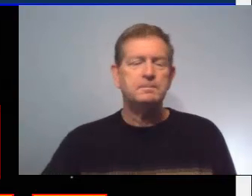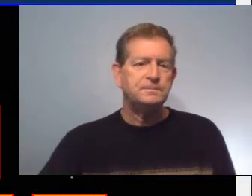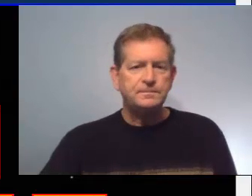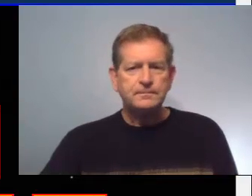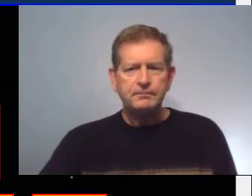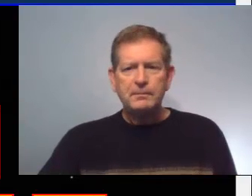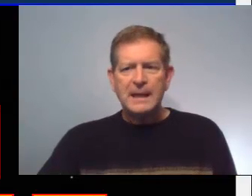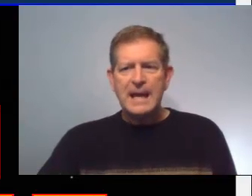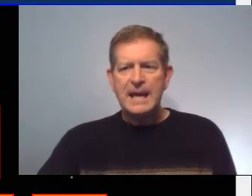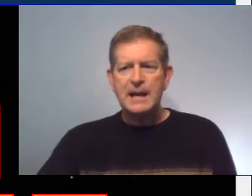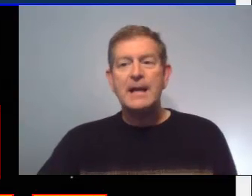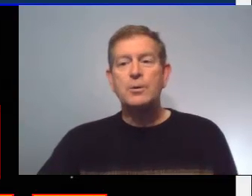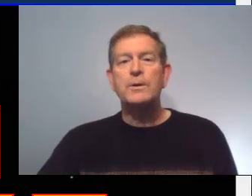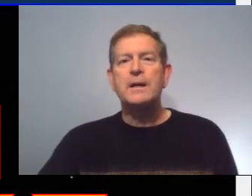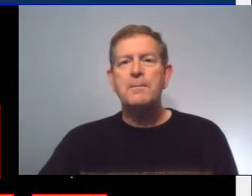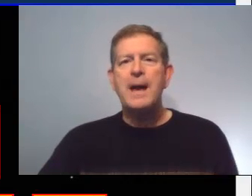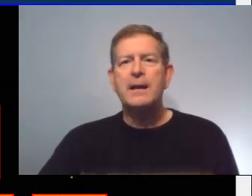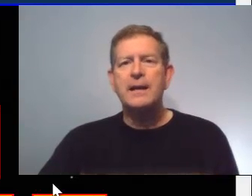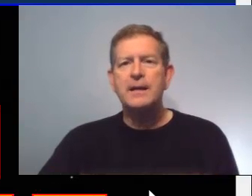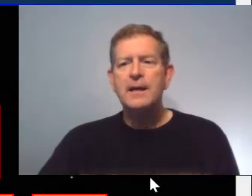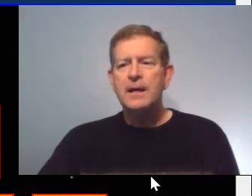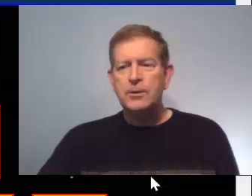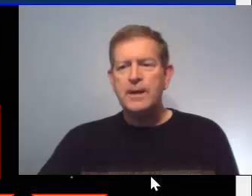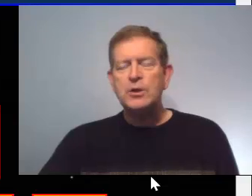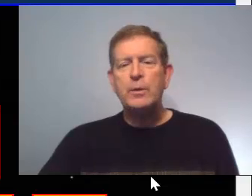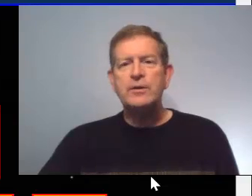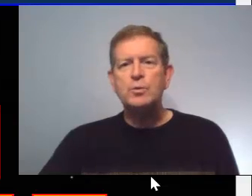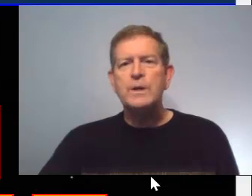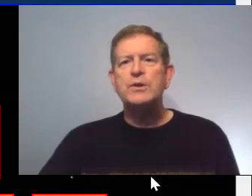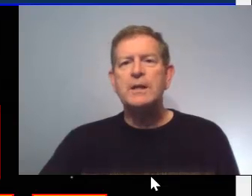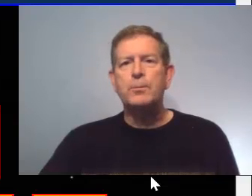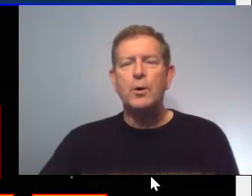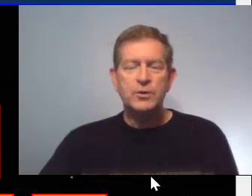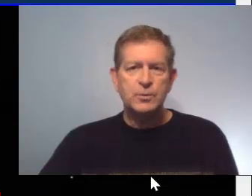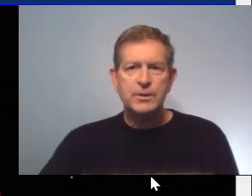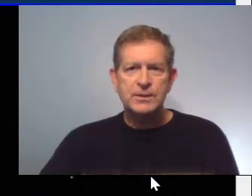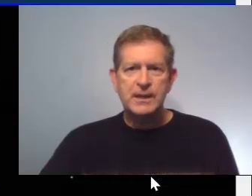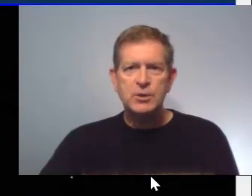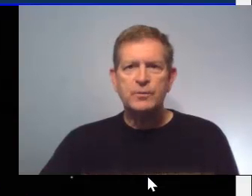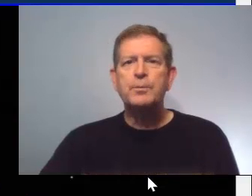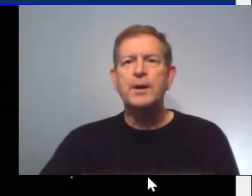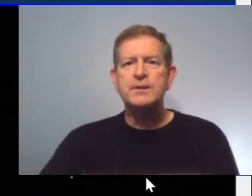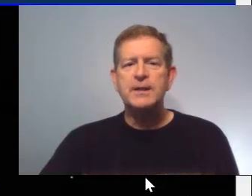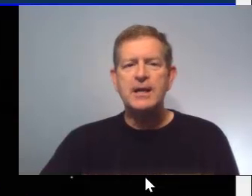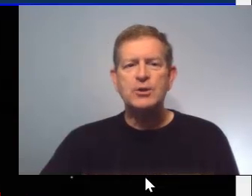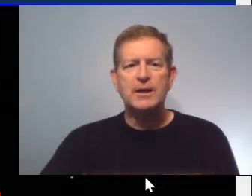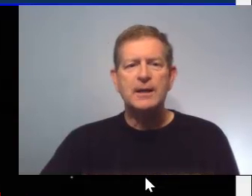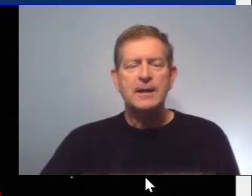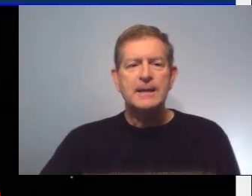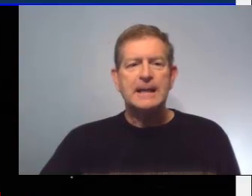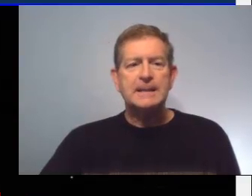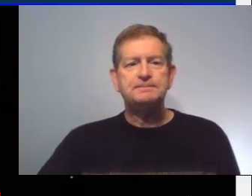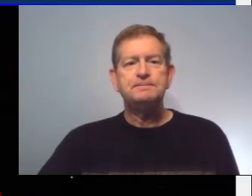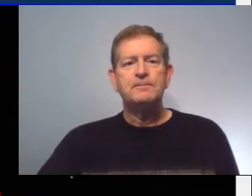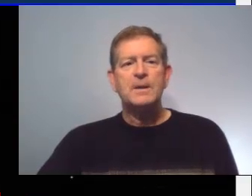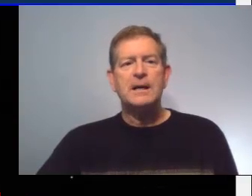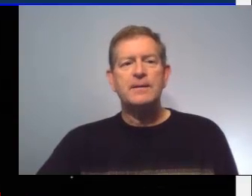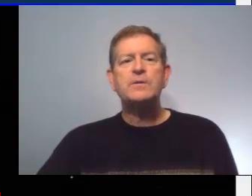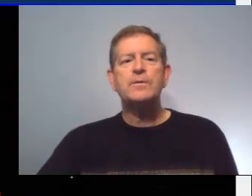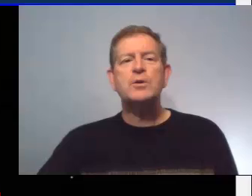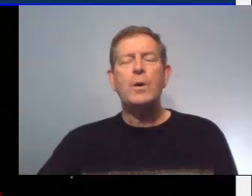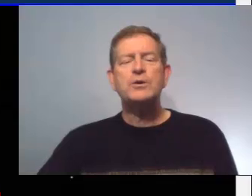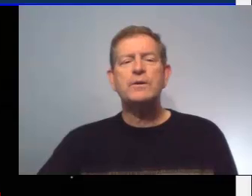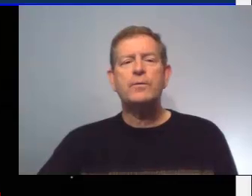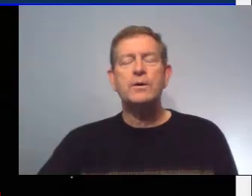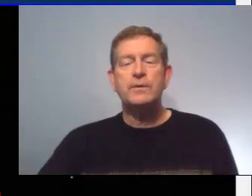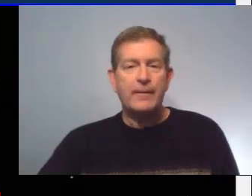all about. And I'd like to really come back again to the issue we just recently broached, which is the issue of pronunciation.